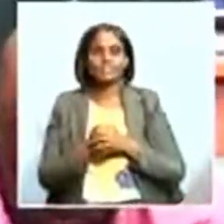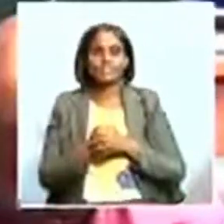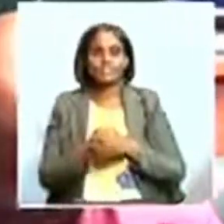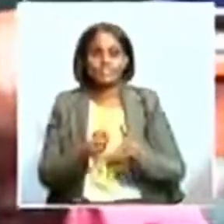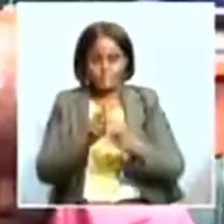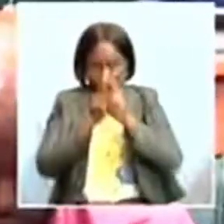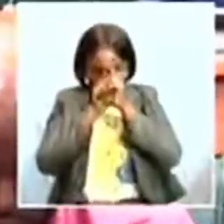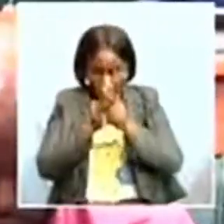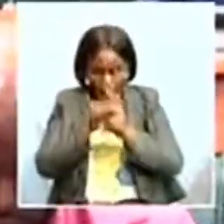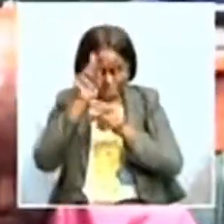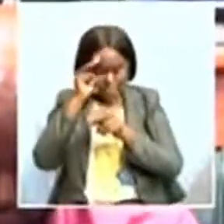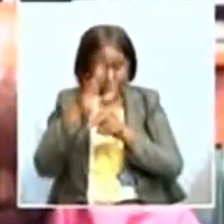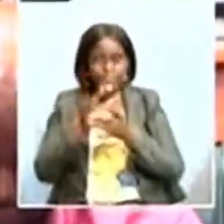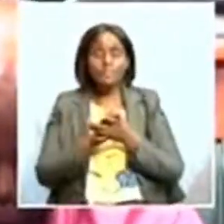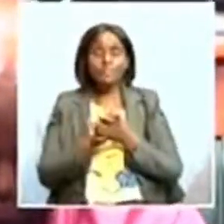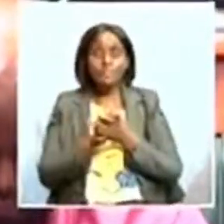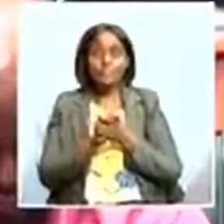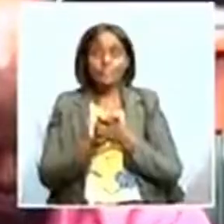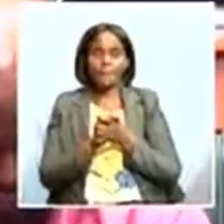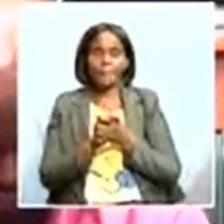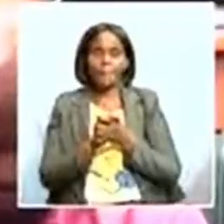Honorable Minister,